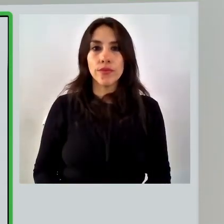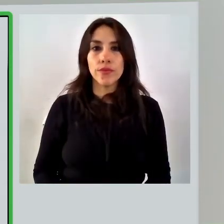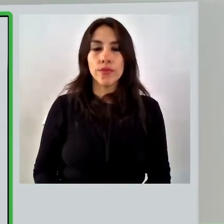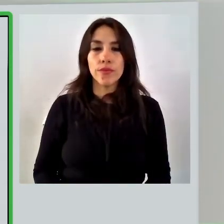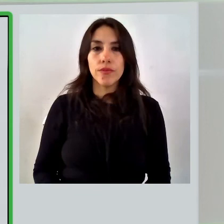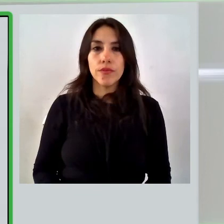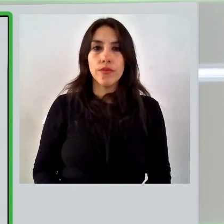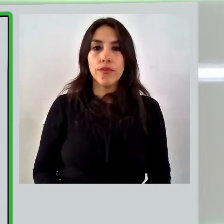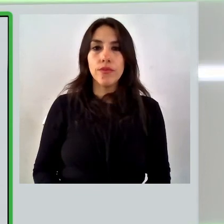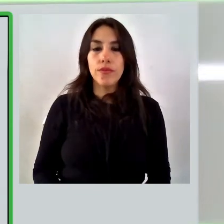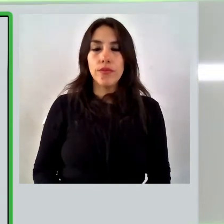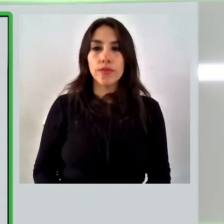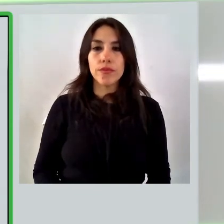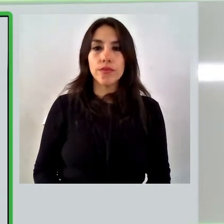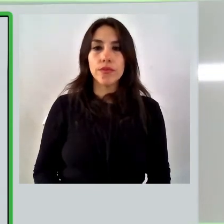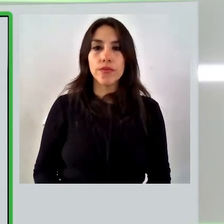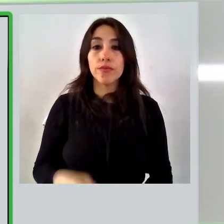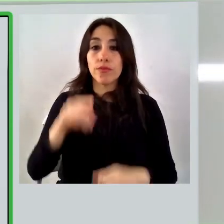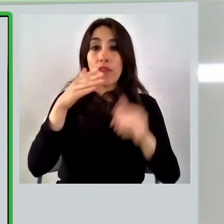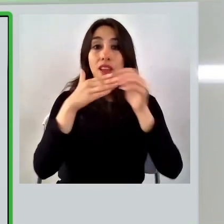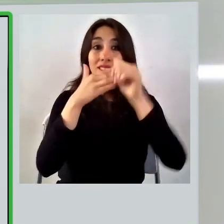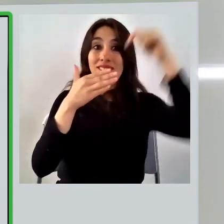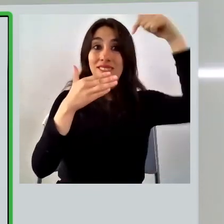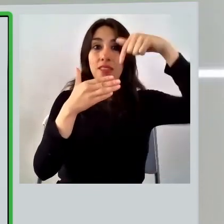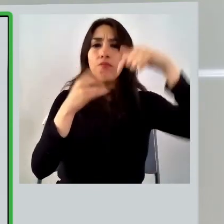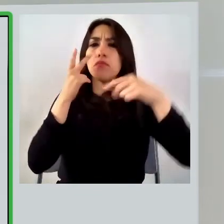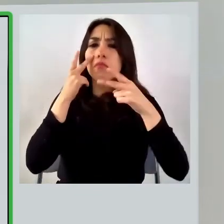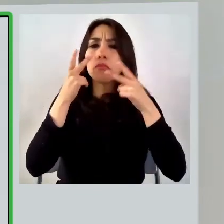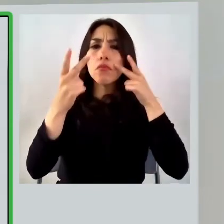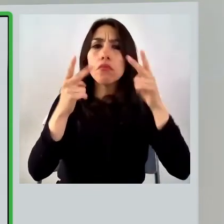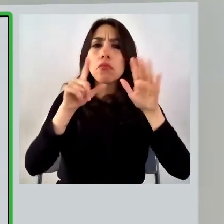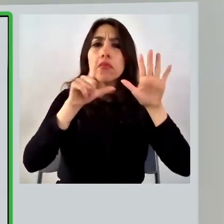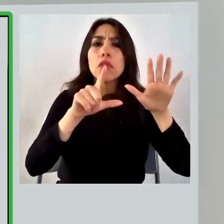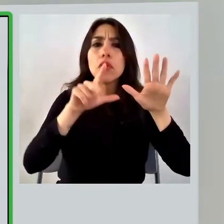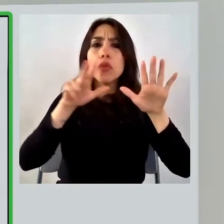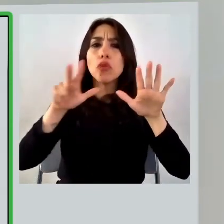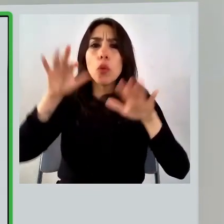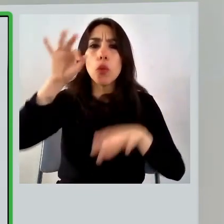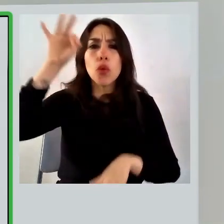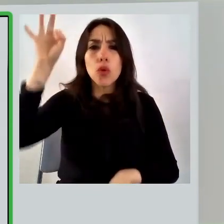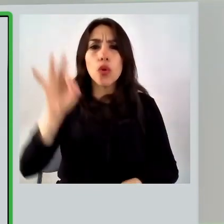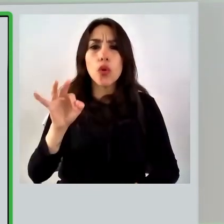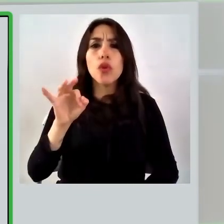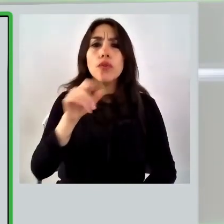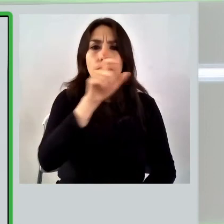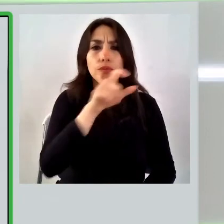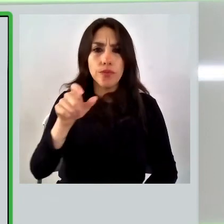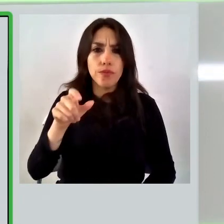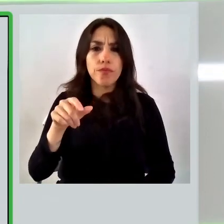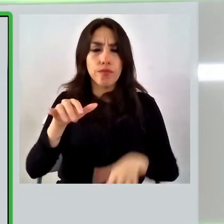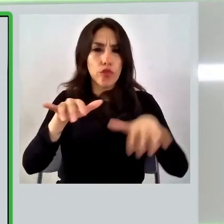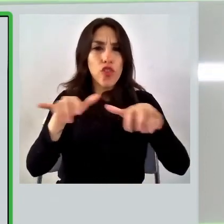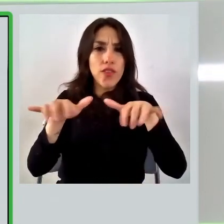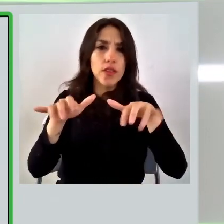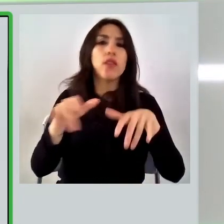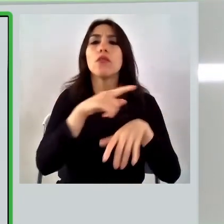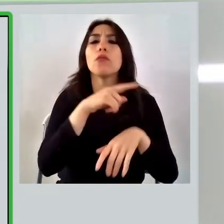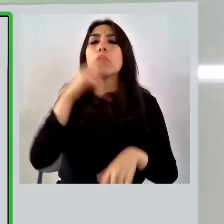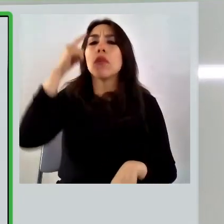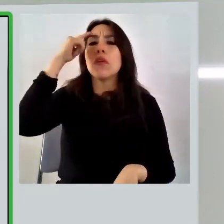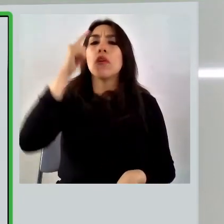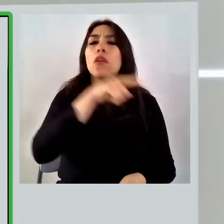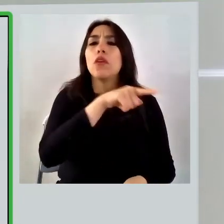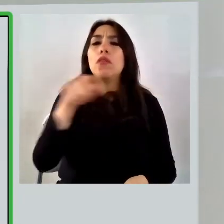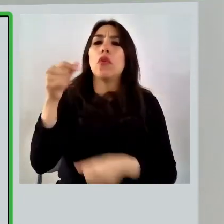87% of executives believe their employees feel safe about being open about a physical disability. And